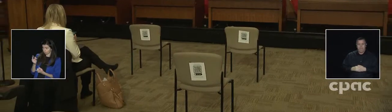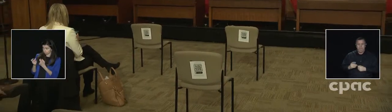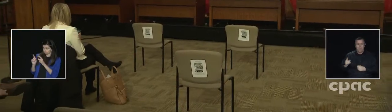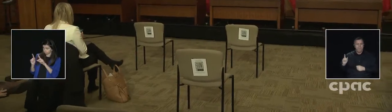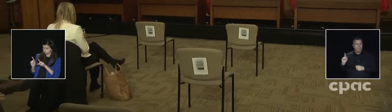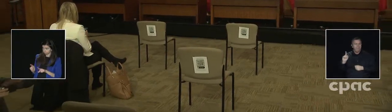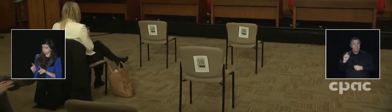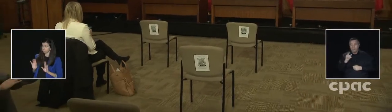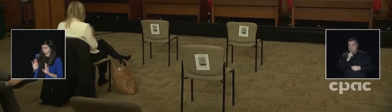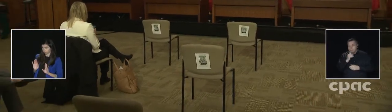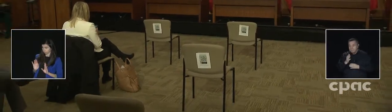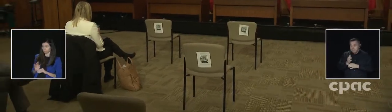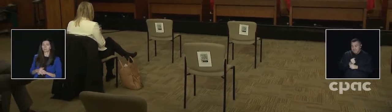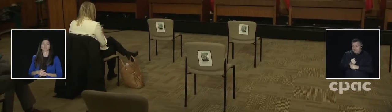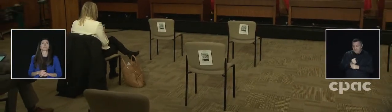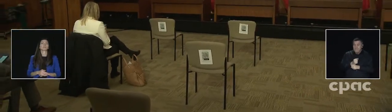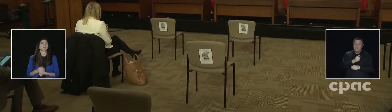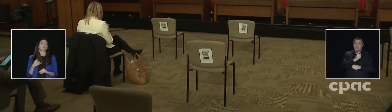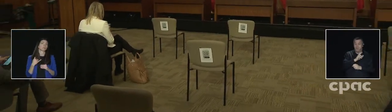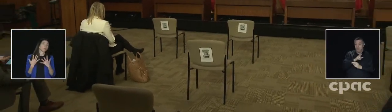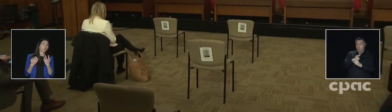we will not strain people's time.